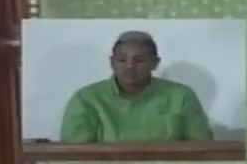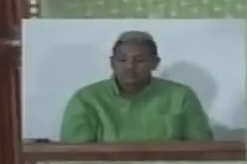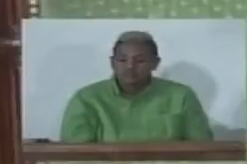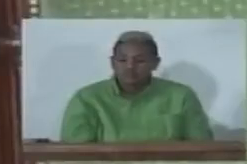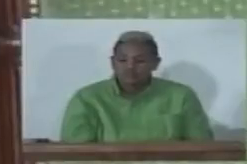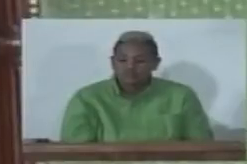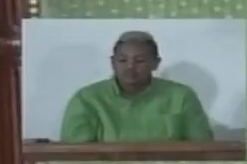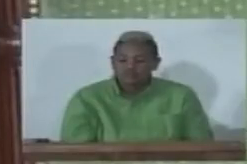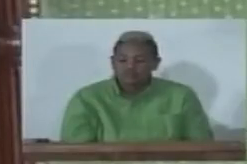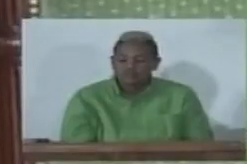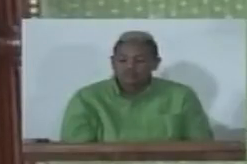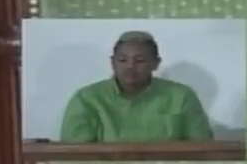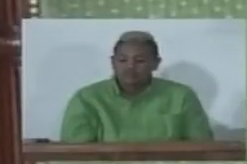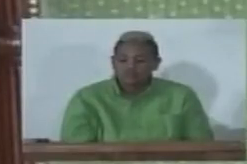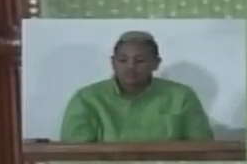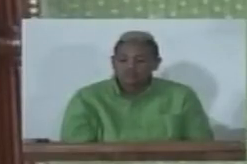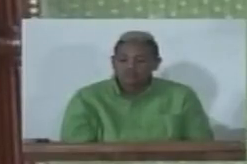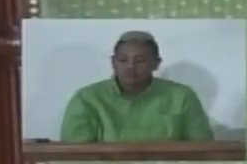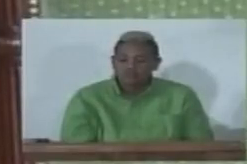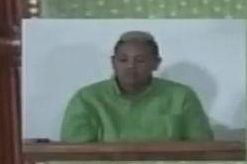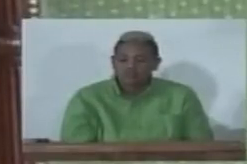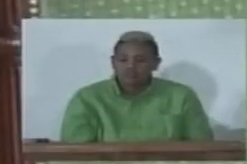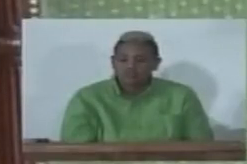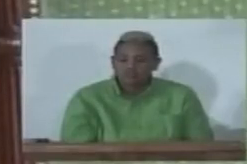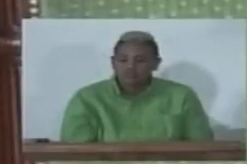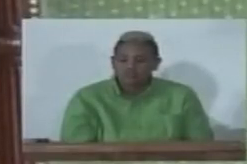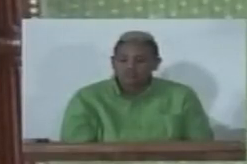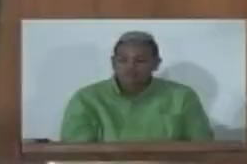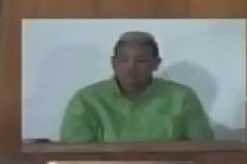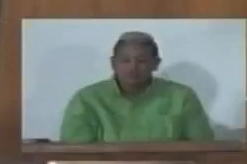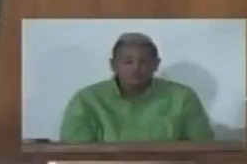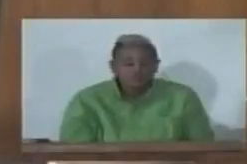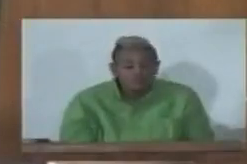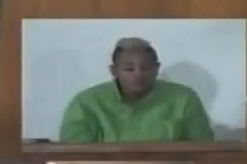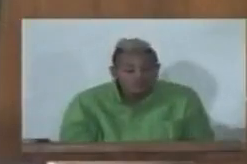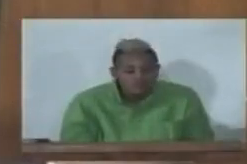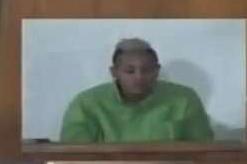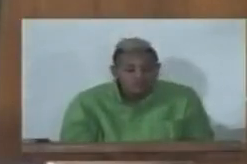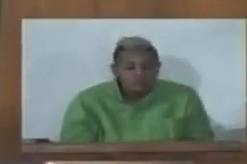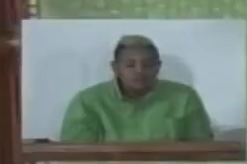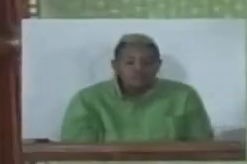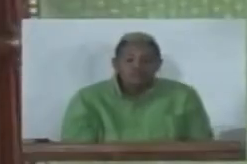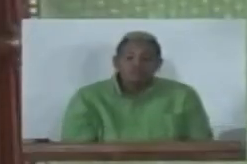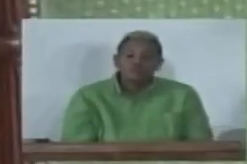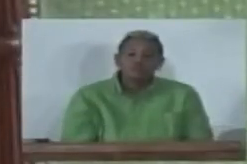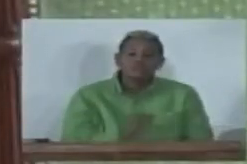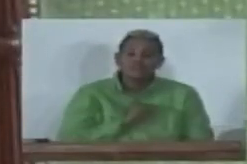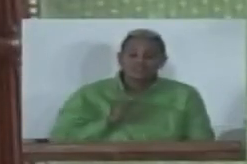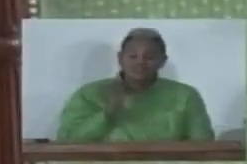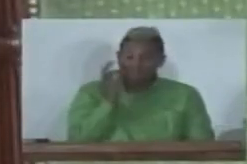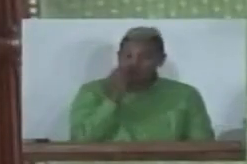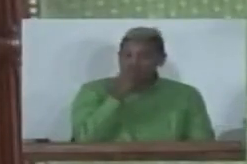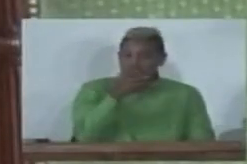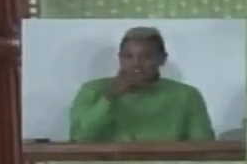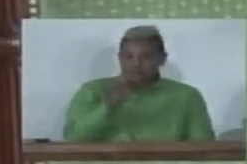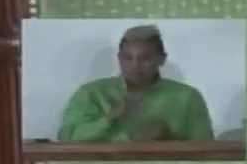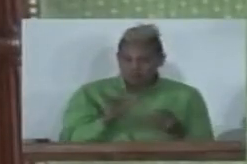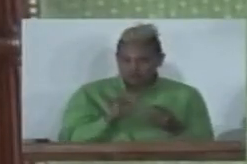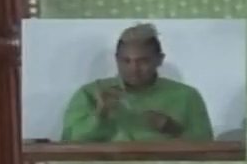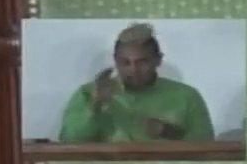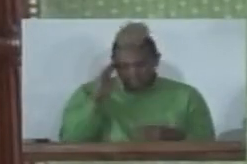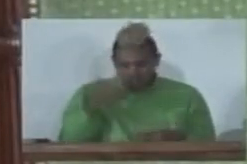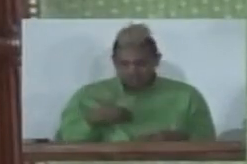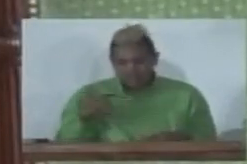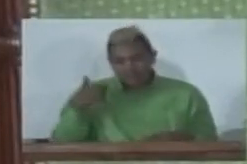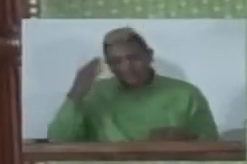part heard, or part heard, that's the right part heard phrase. motion on Part disabilities. heard motion that Senator Morris introduced. That is so. And I think